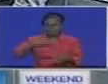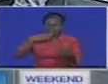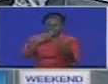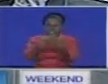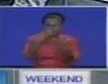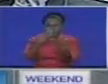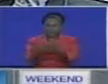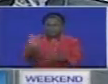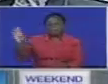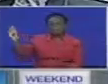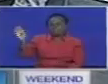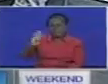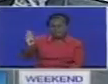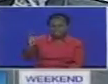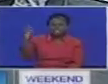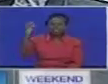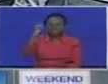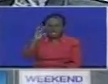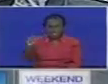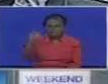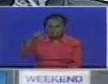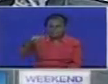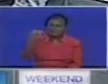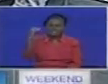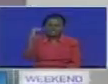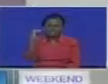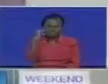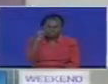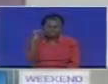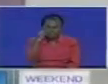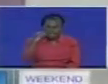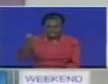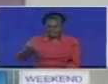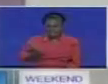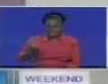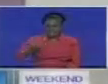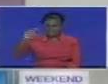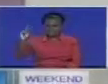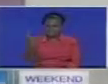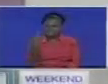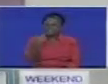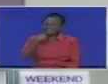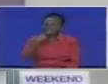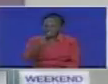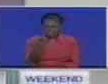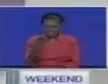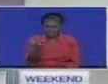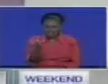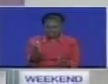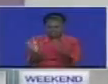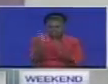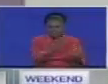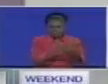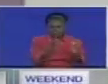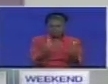Buddy, MP, Suba. Ladies first, Judith, tell us about this. The preparations were made